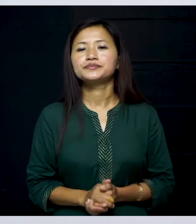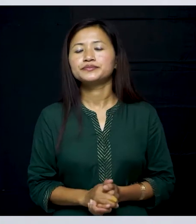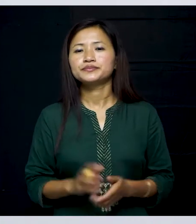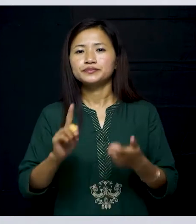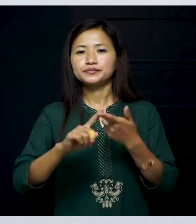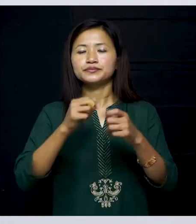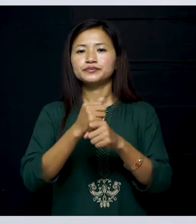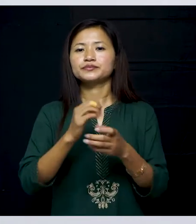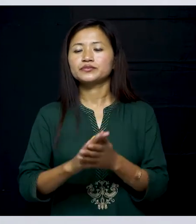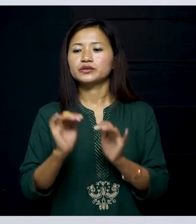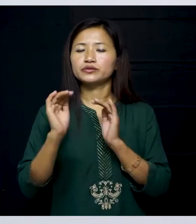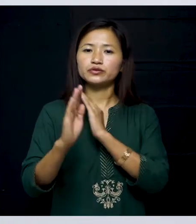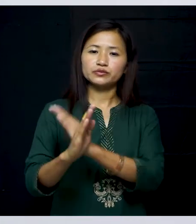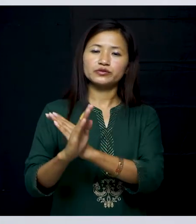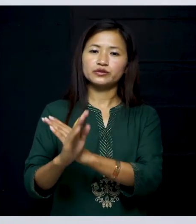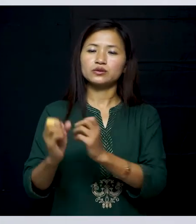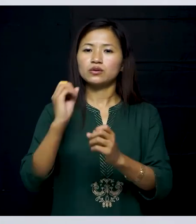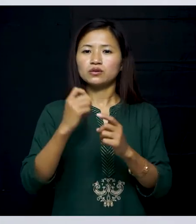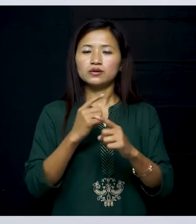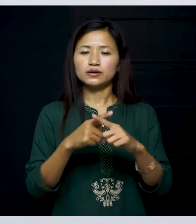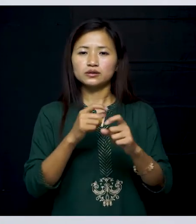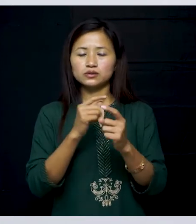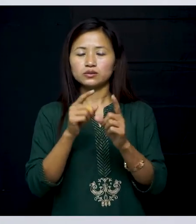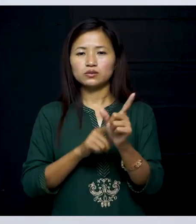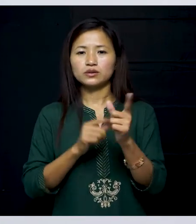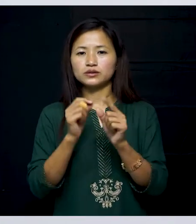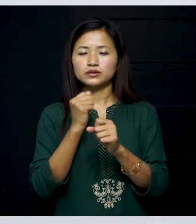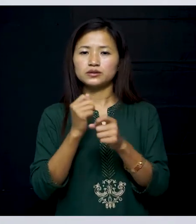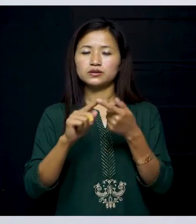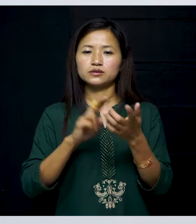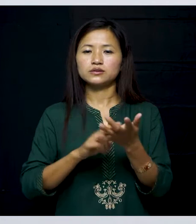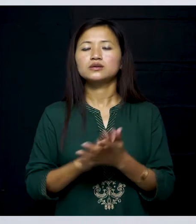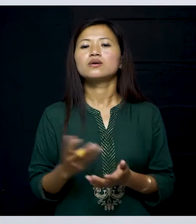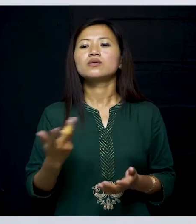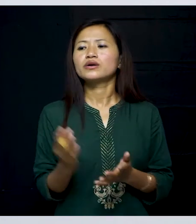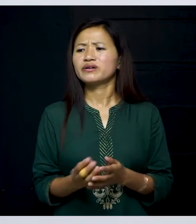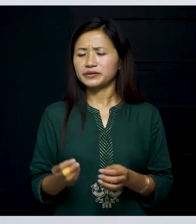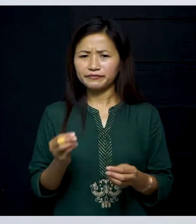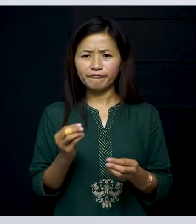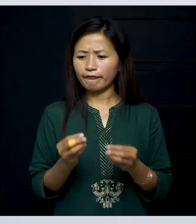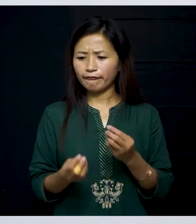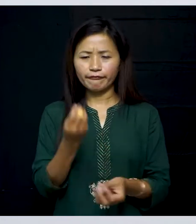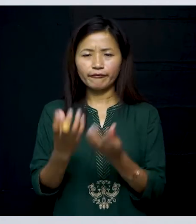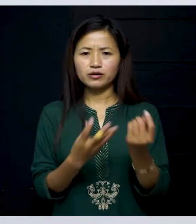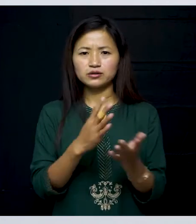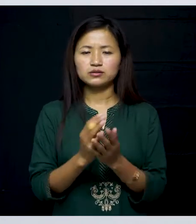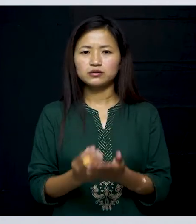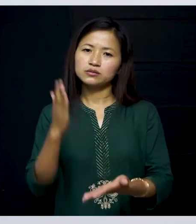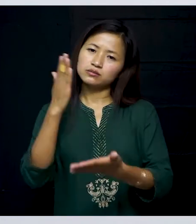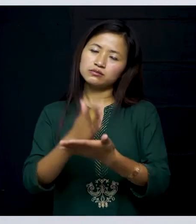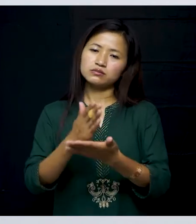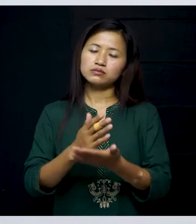here. If you prevent oxygen from entering the area where the fire is erupting, the fire can be